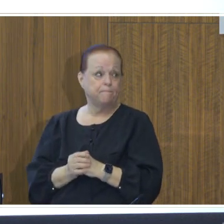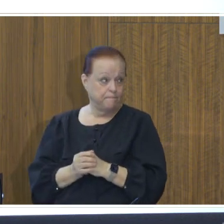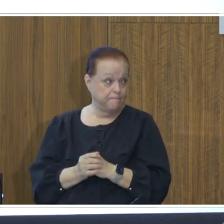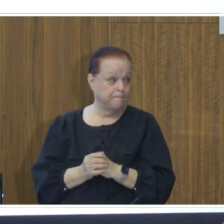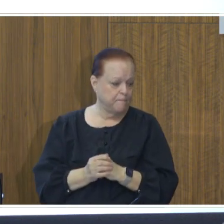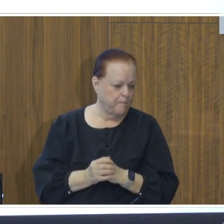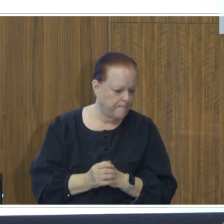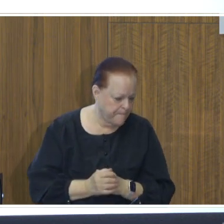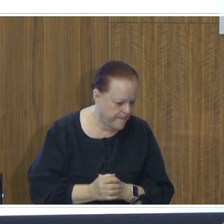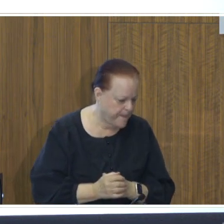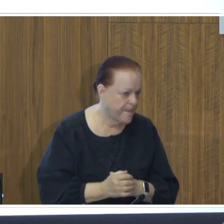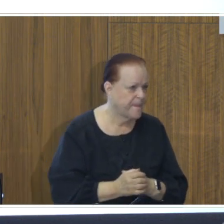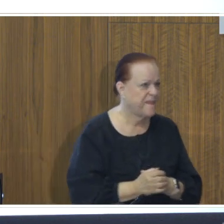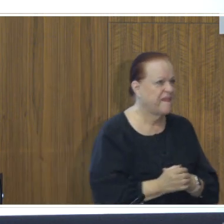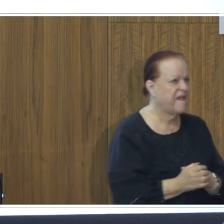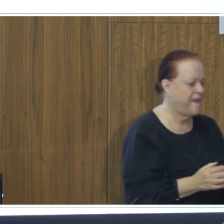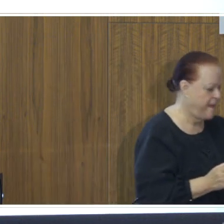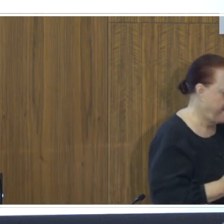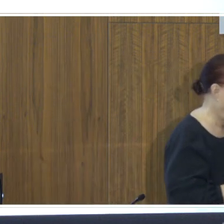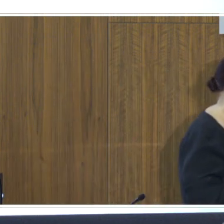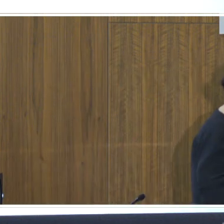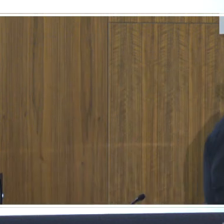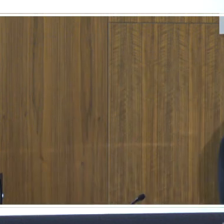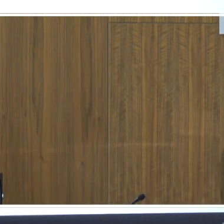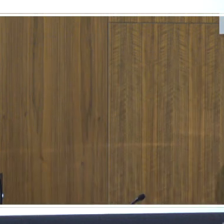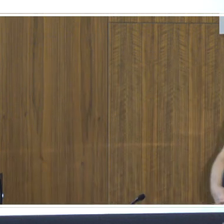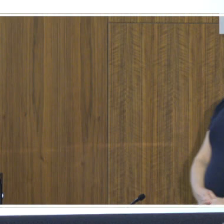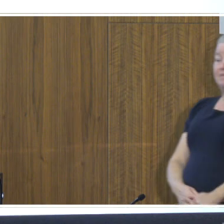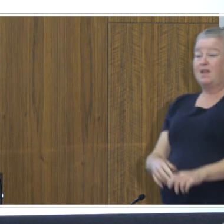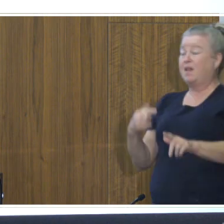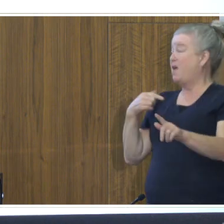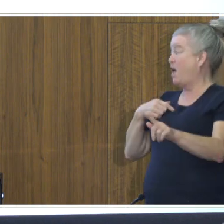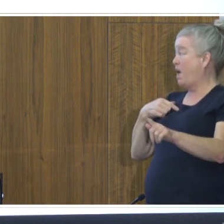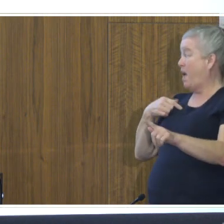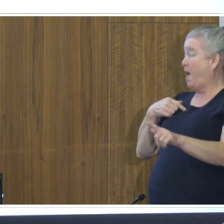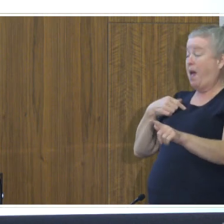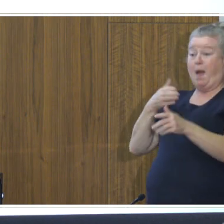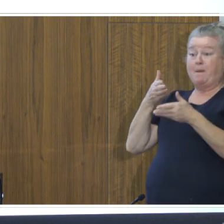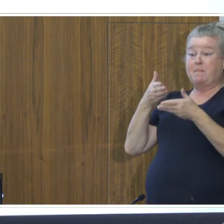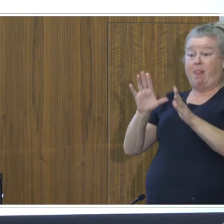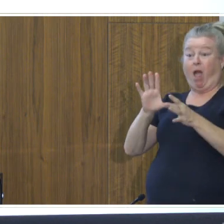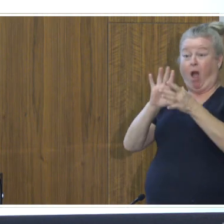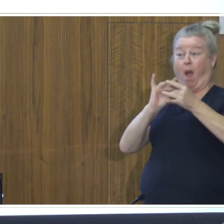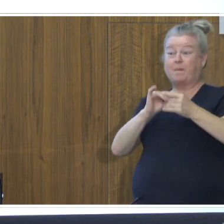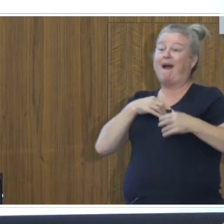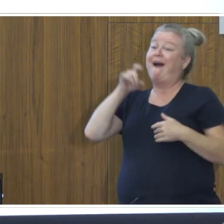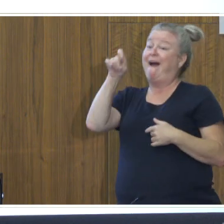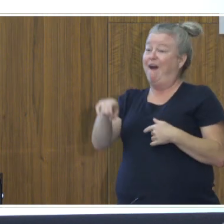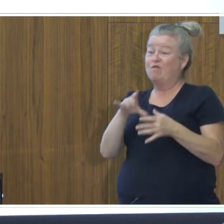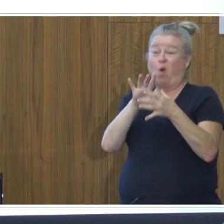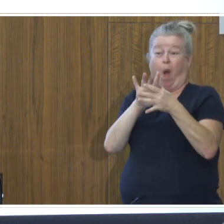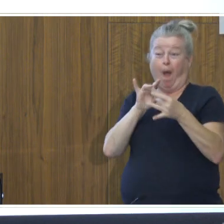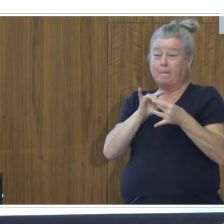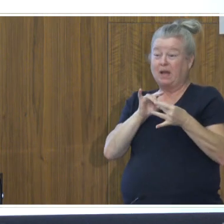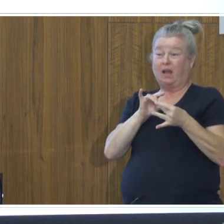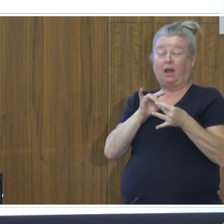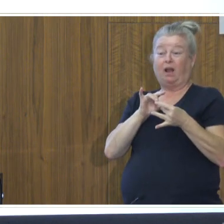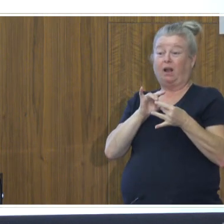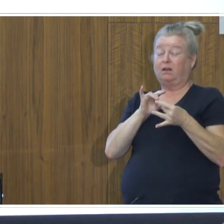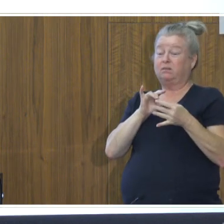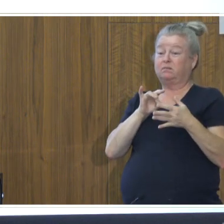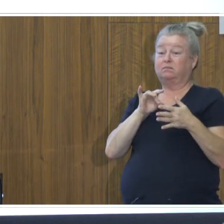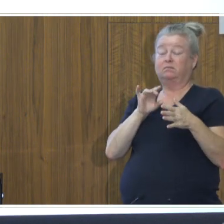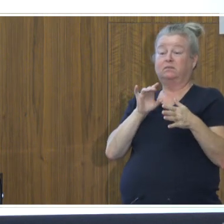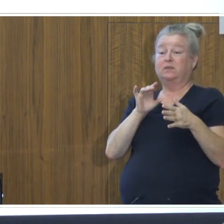Thank you for your comments. We appreciate it. Am I allowed to comment? You sure can. Okay, I have to comment because people don't know that when